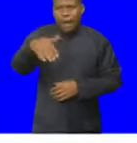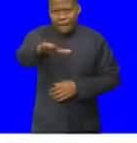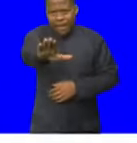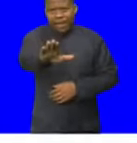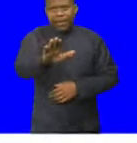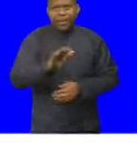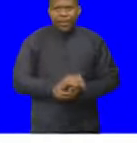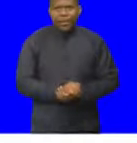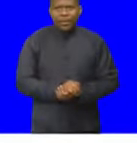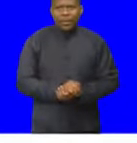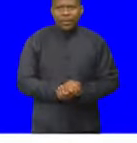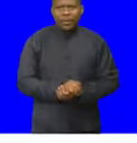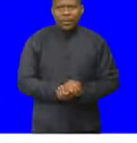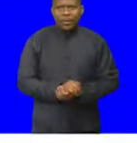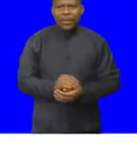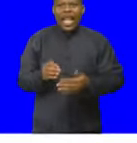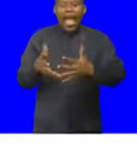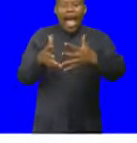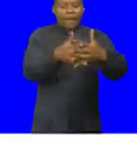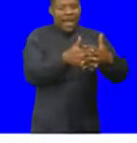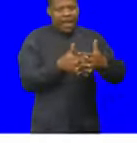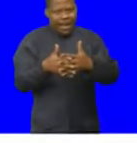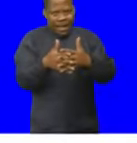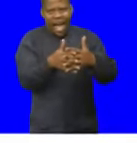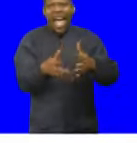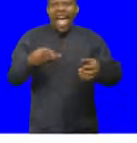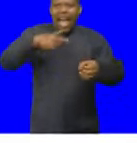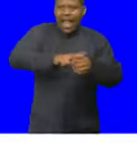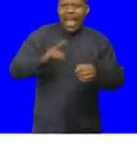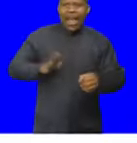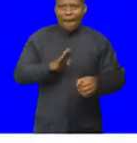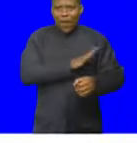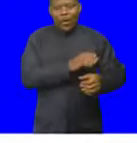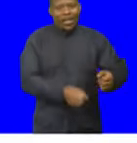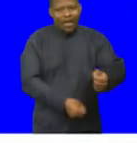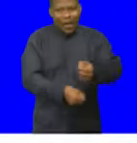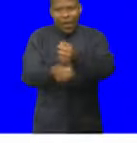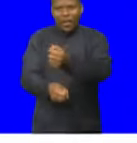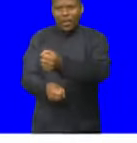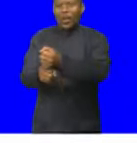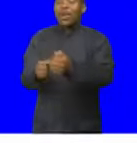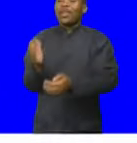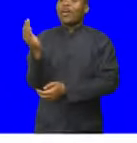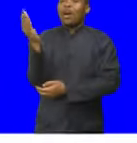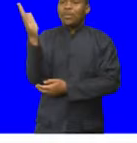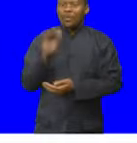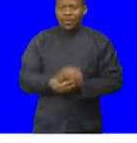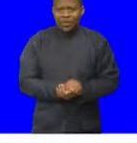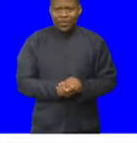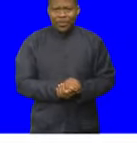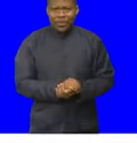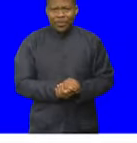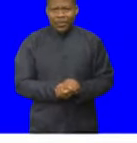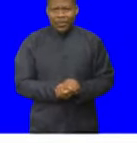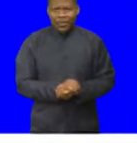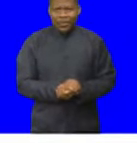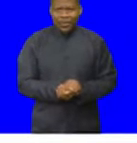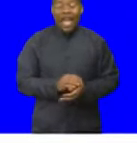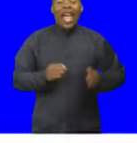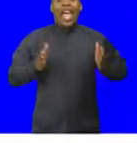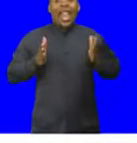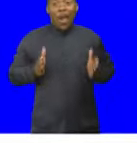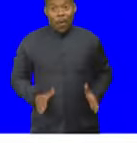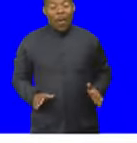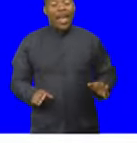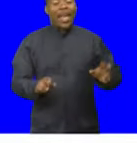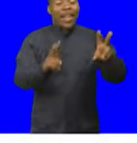ones. Emameliga, ayelesekela lelibandla. The work of the review board in strengthening research capacity and helping maintain